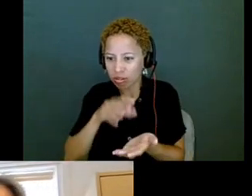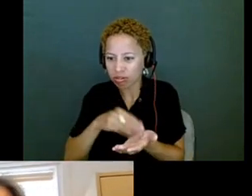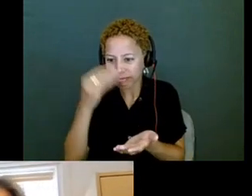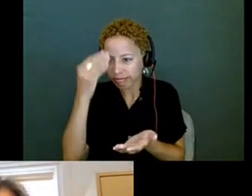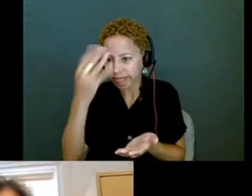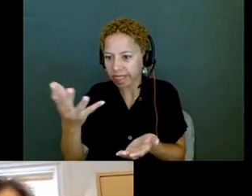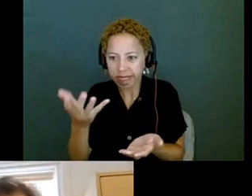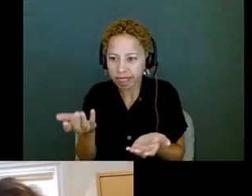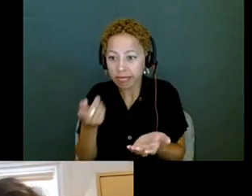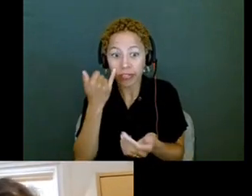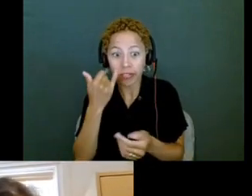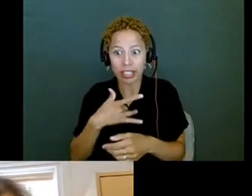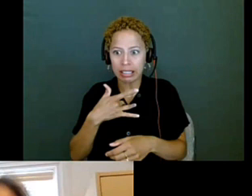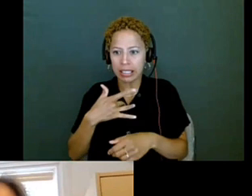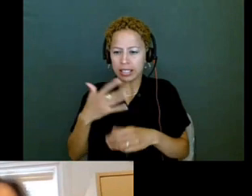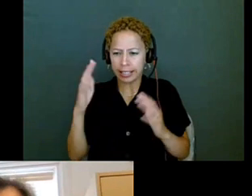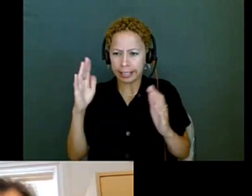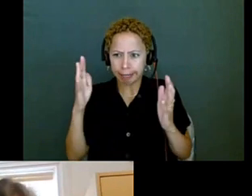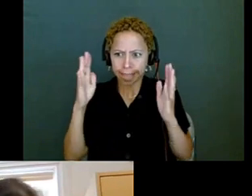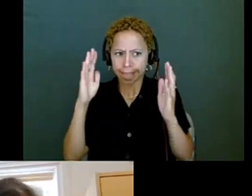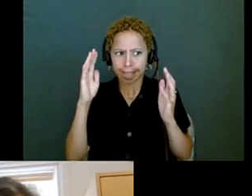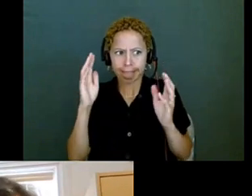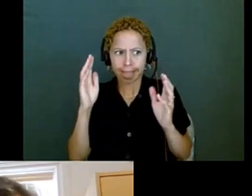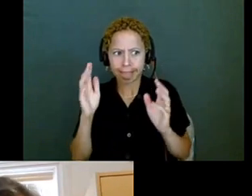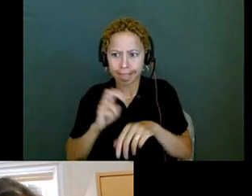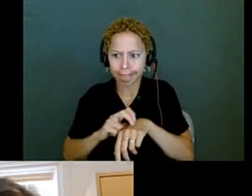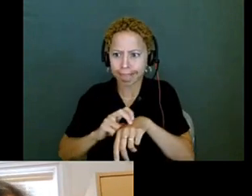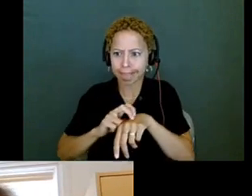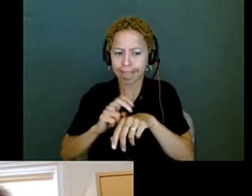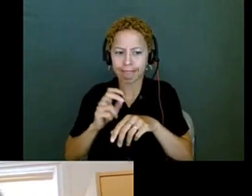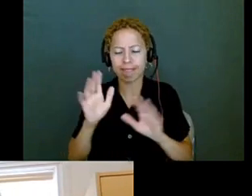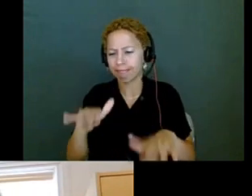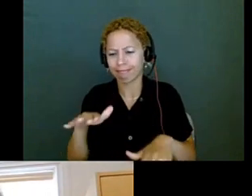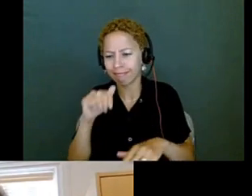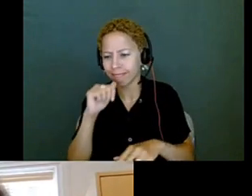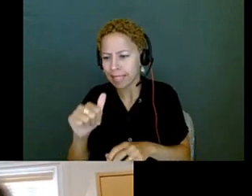it's not as hard as it can look.